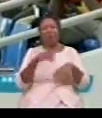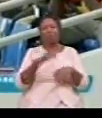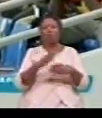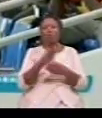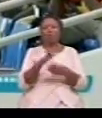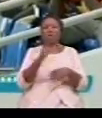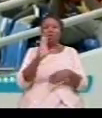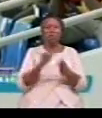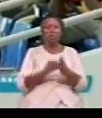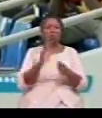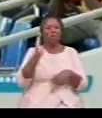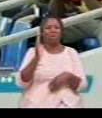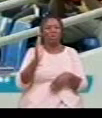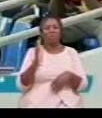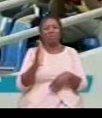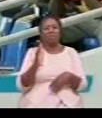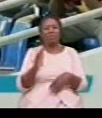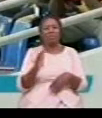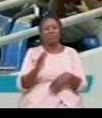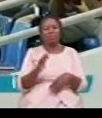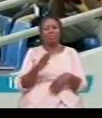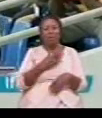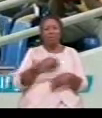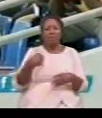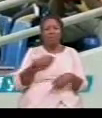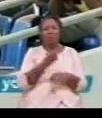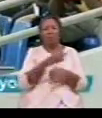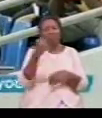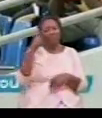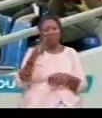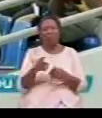Counselors, please, we are waiting for you. Let's be very thorough.